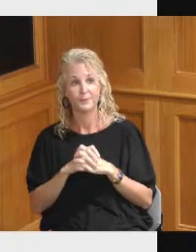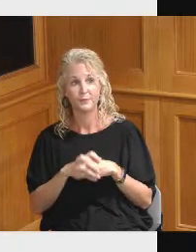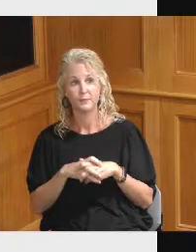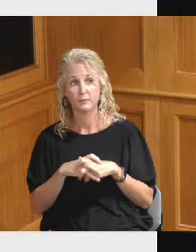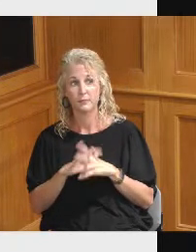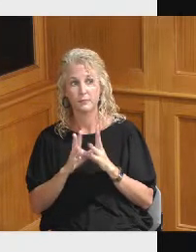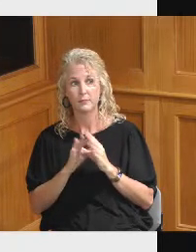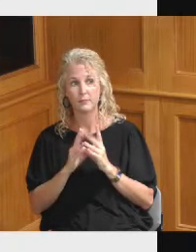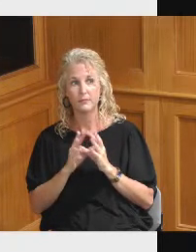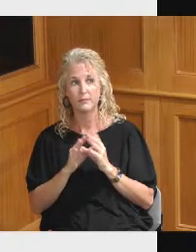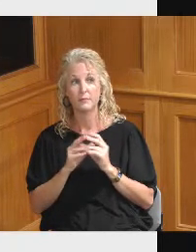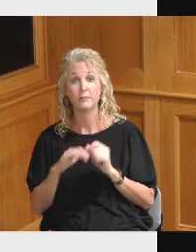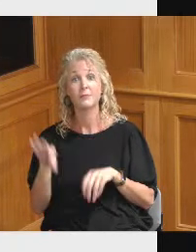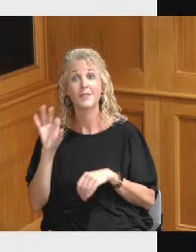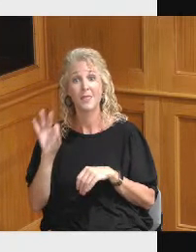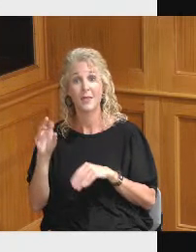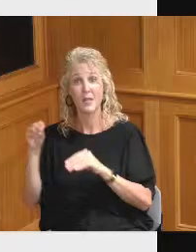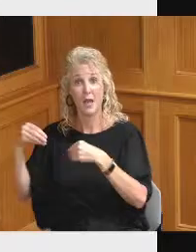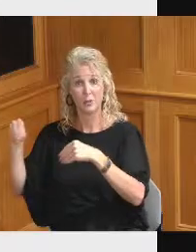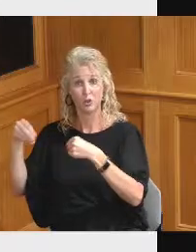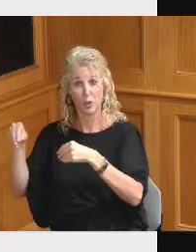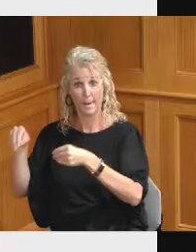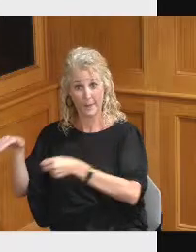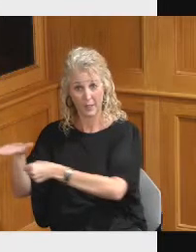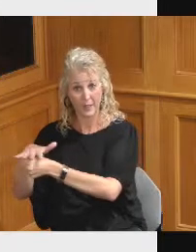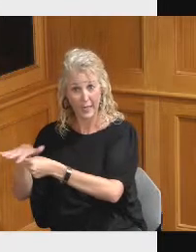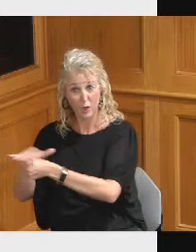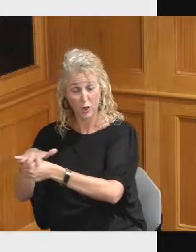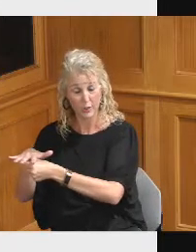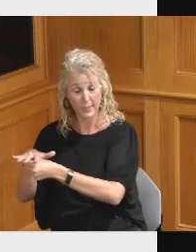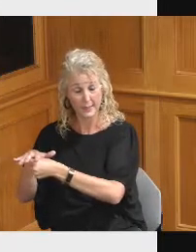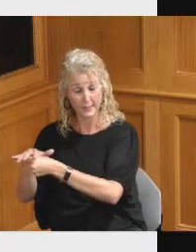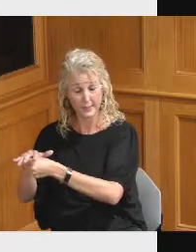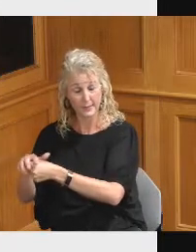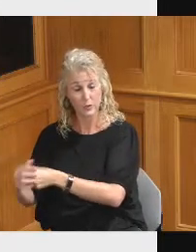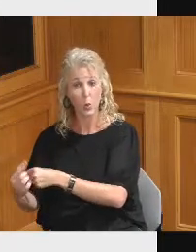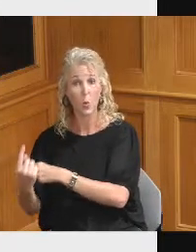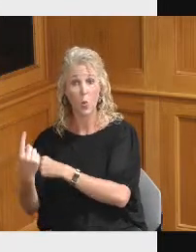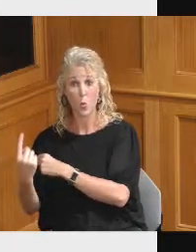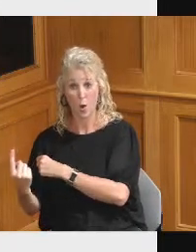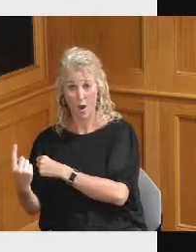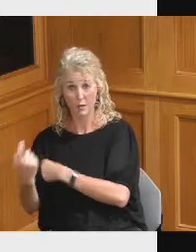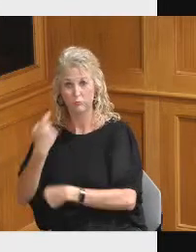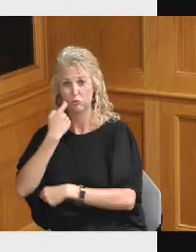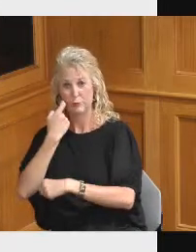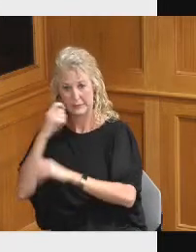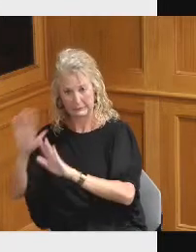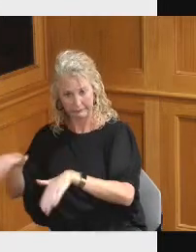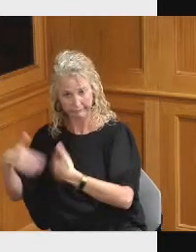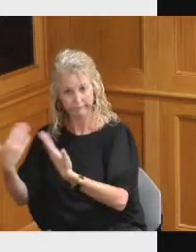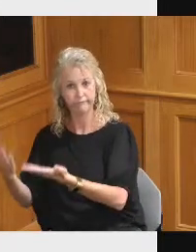For the 9 shopping centers, one of them that was redeveloped,